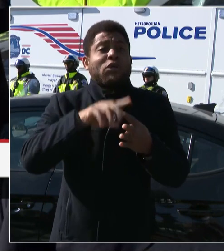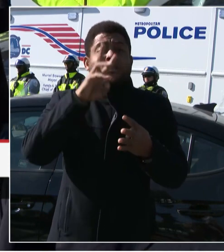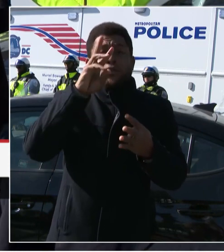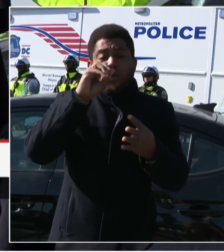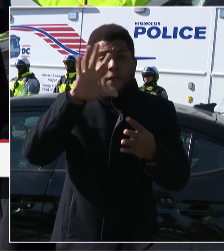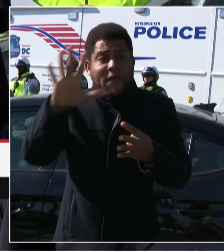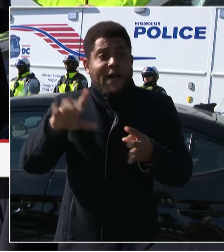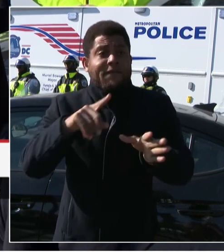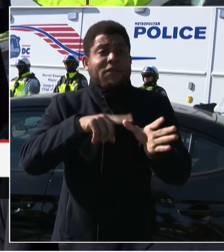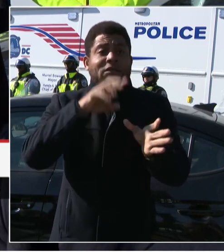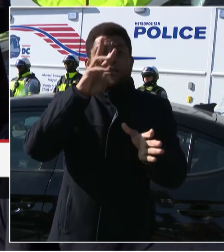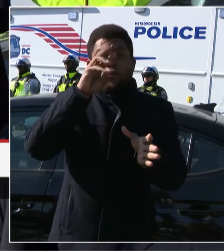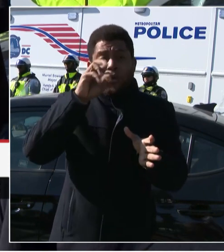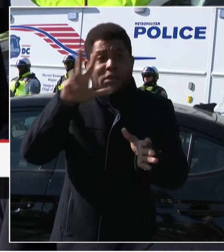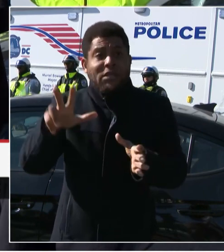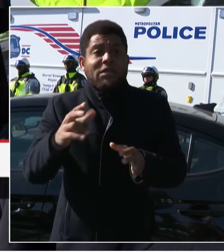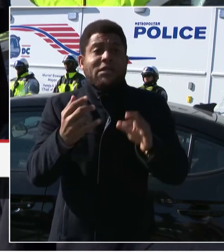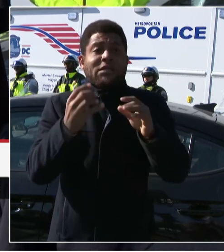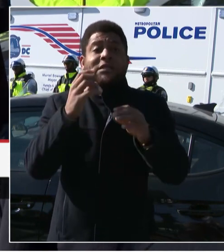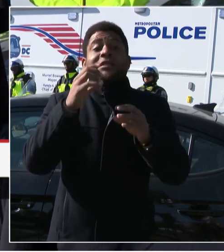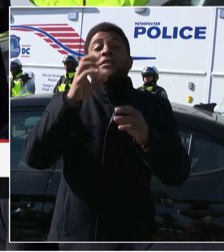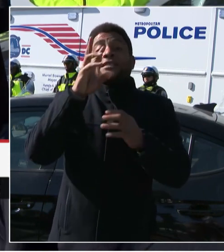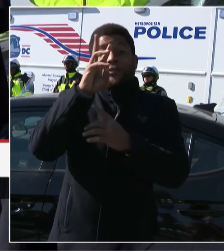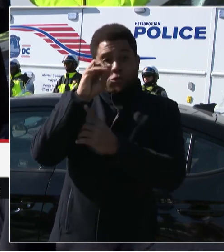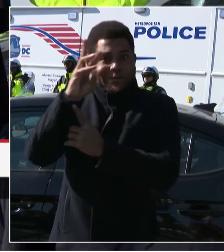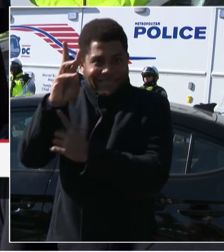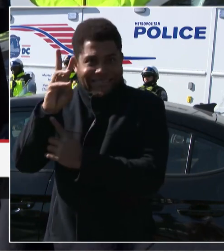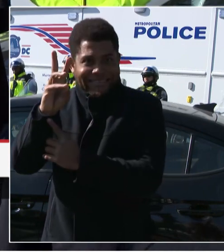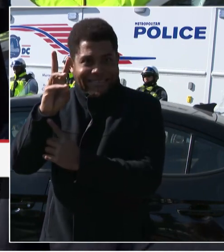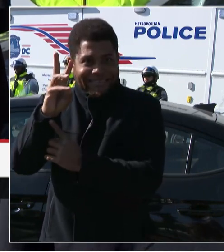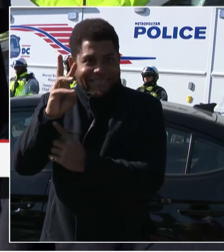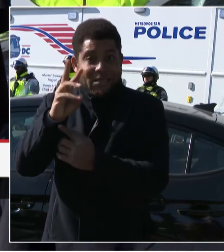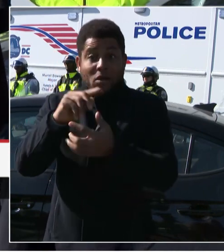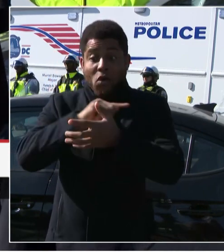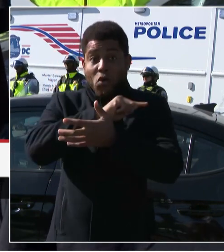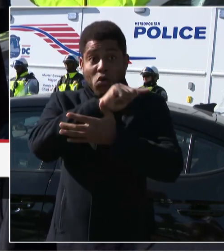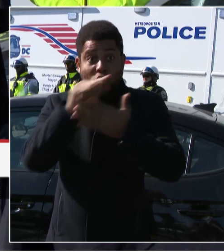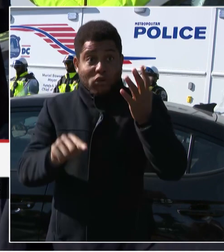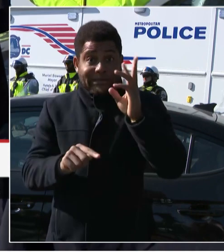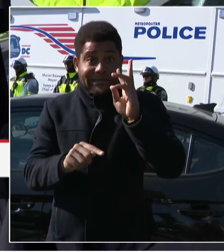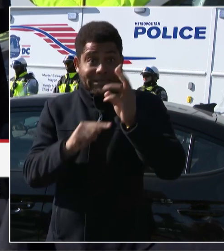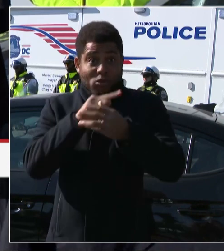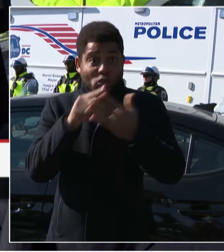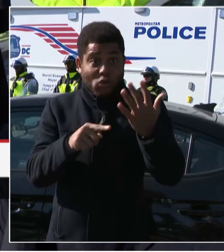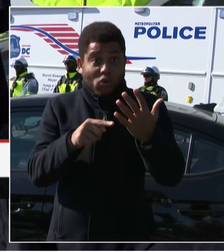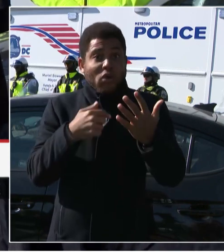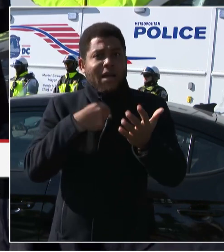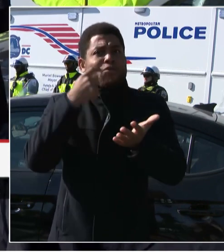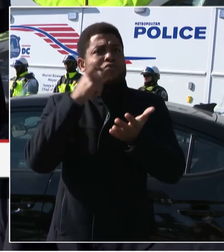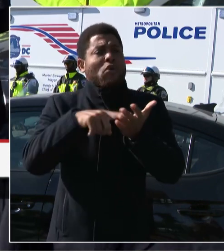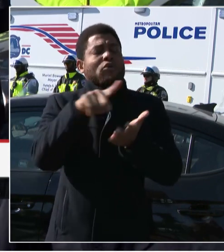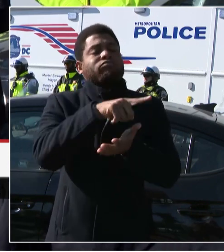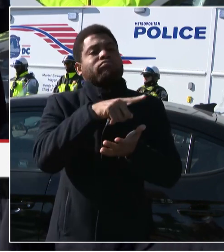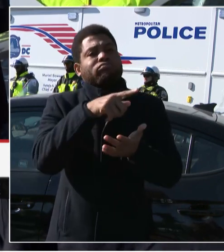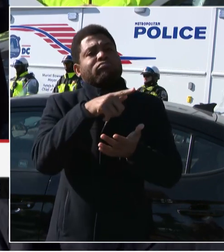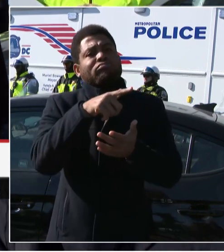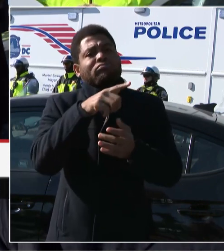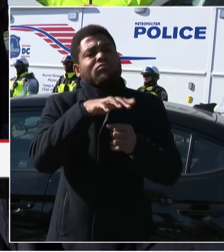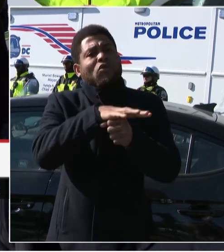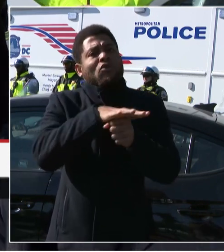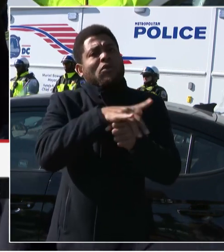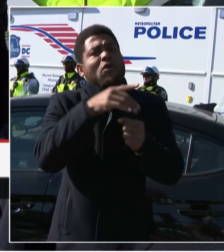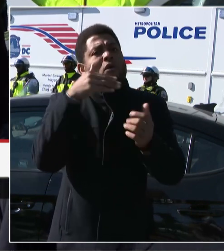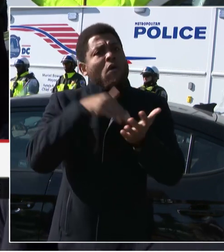605, and 606 were selected based on the current trends of carjackings and motor vehicle thefts. What do